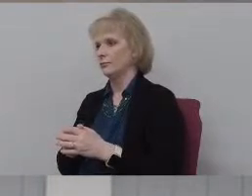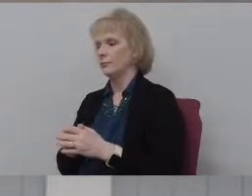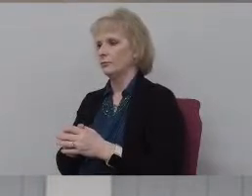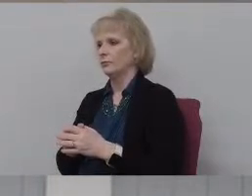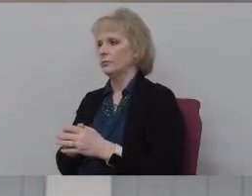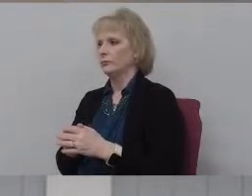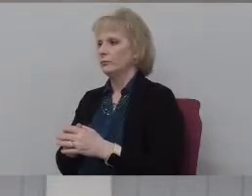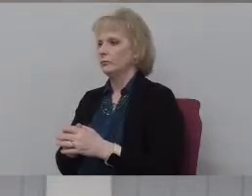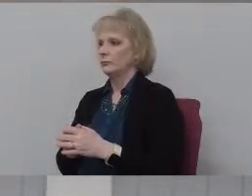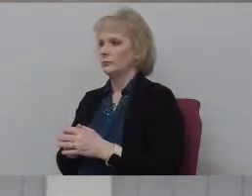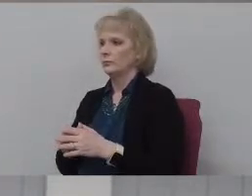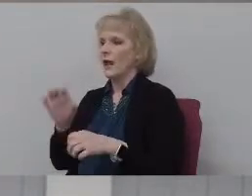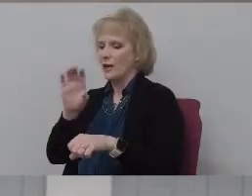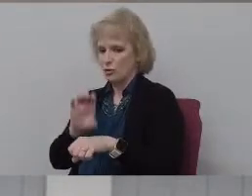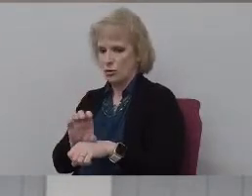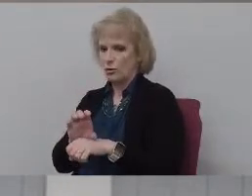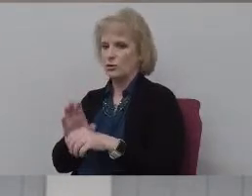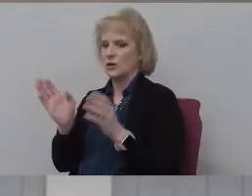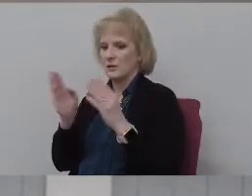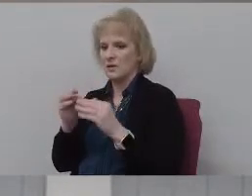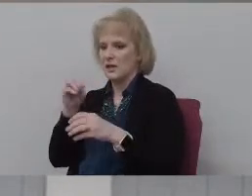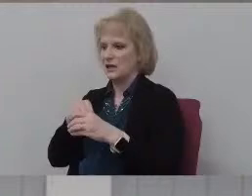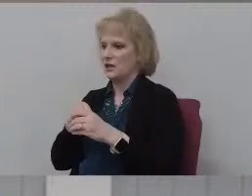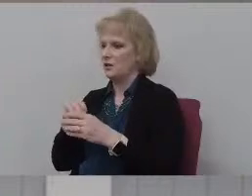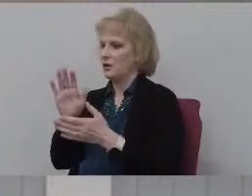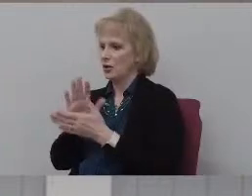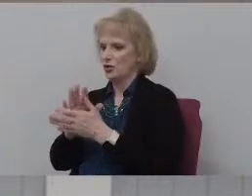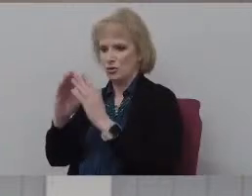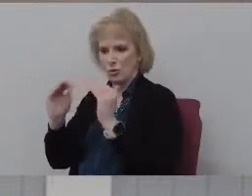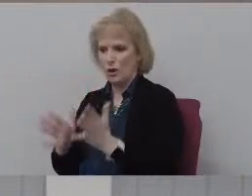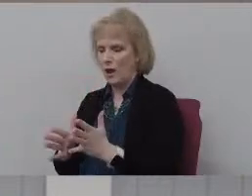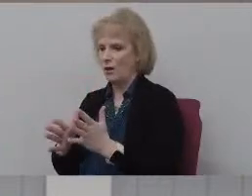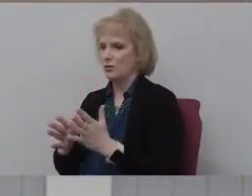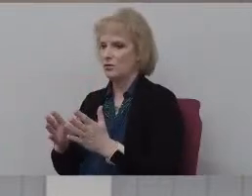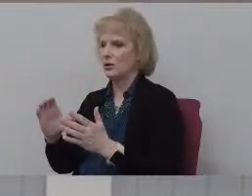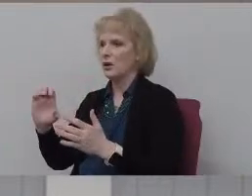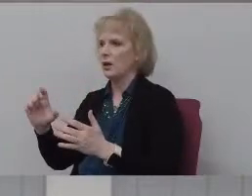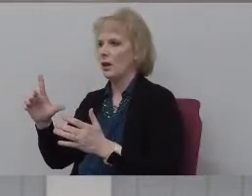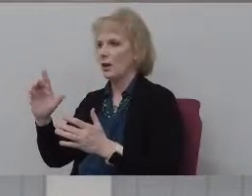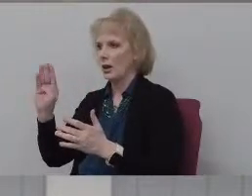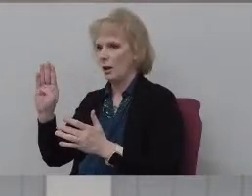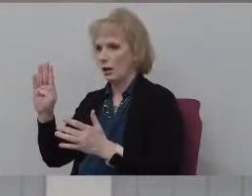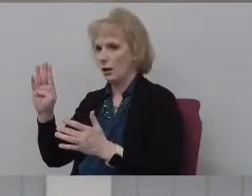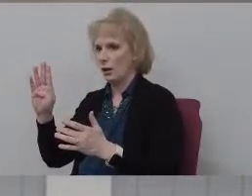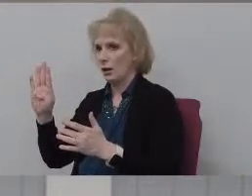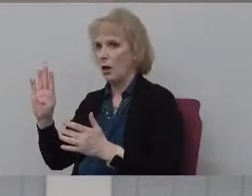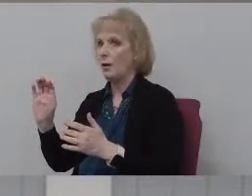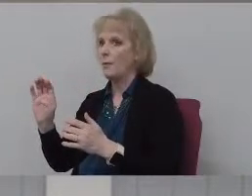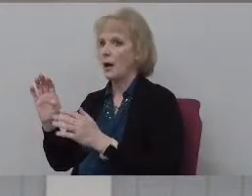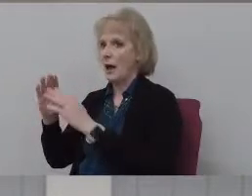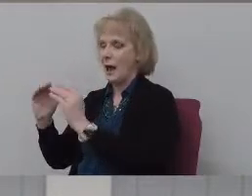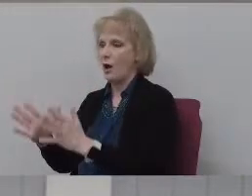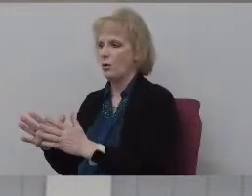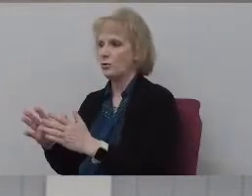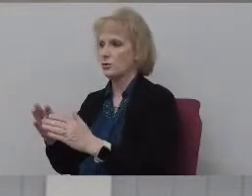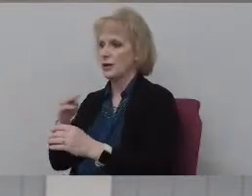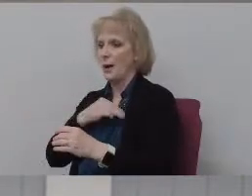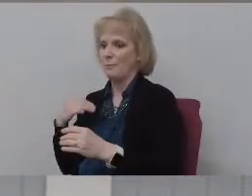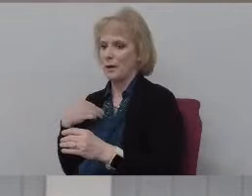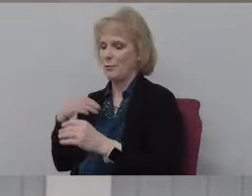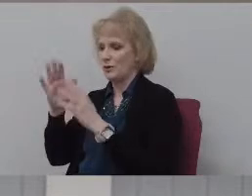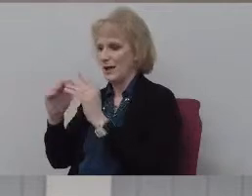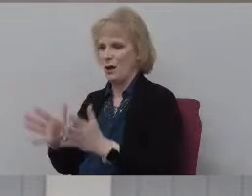Always does. A church can meet in a schoolhouse, a clubhouse, a member's house, or under a